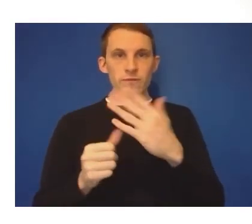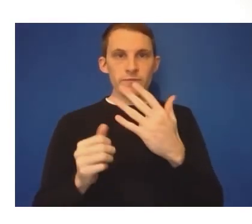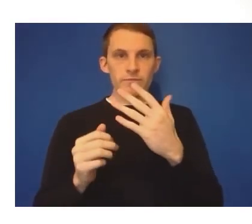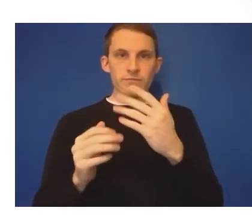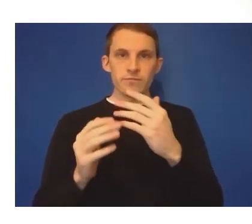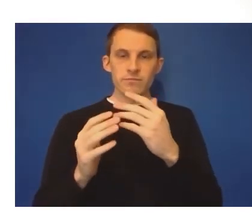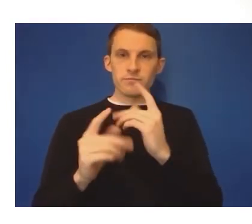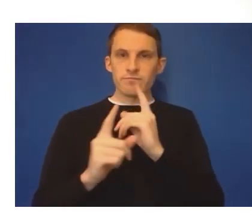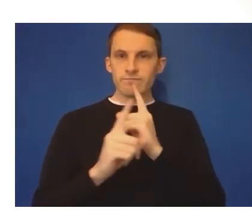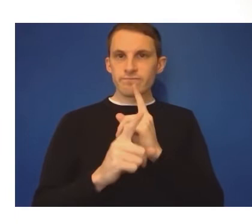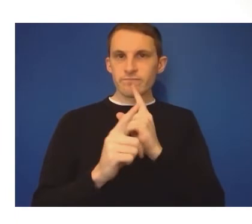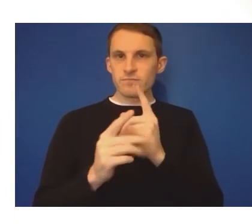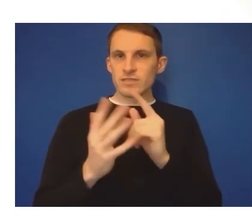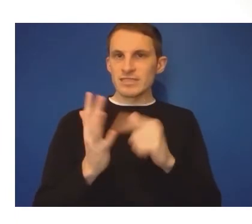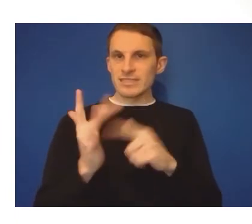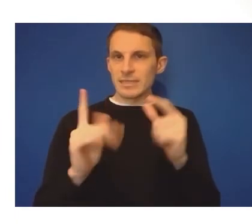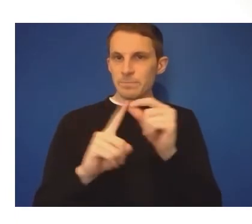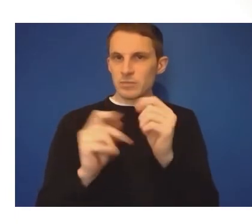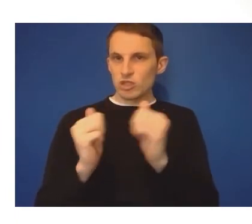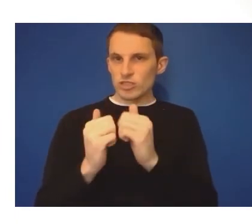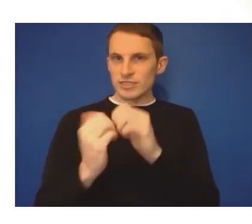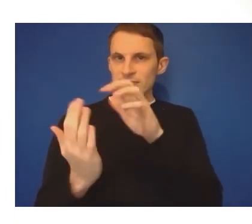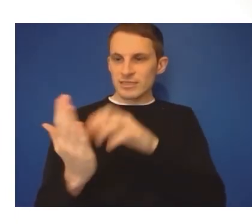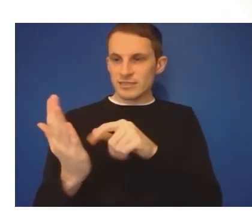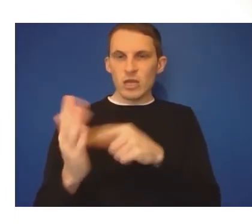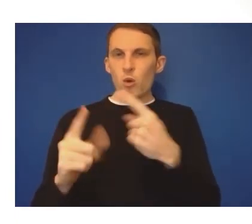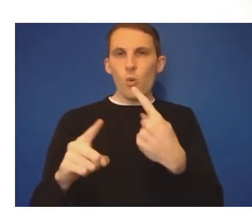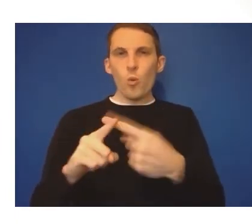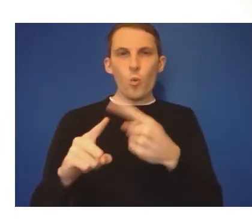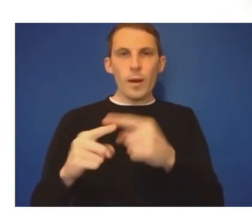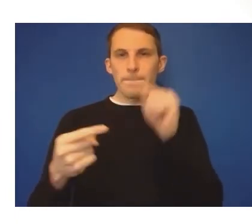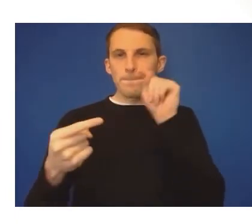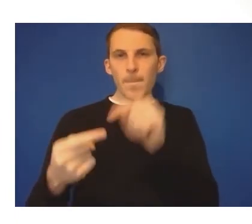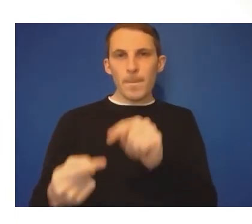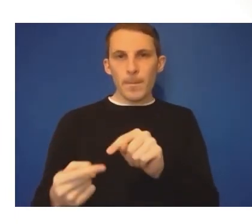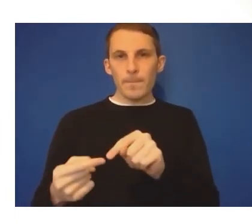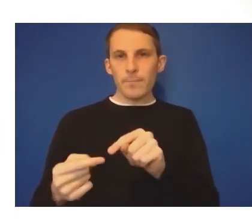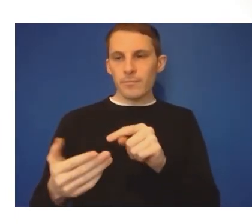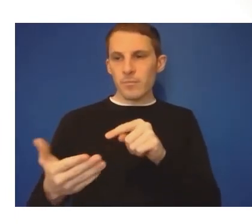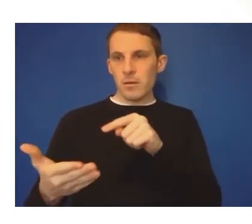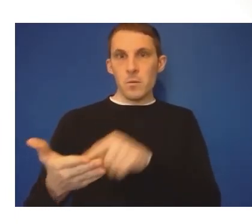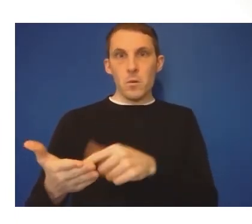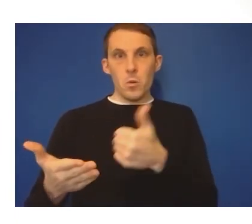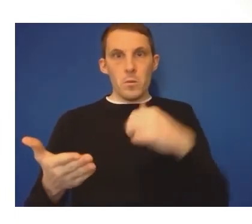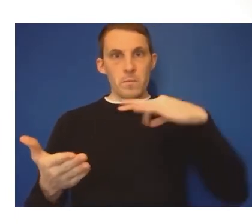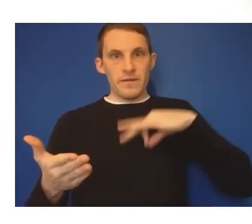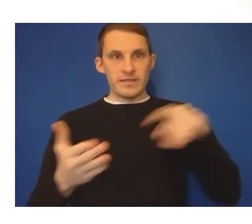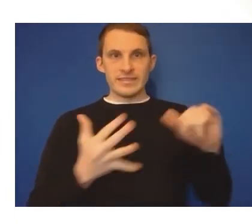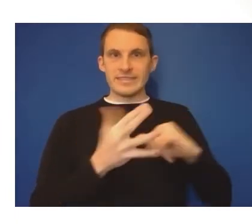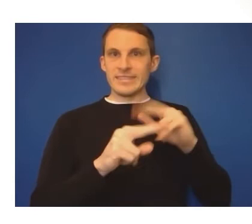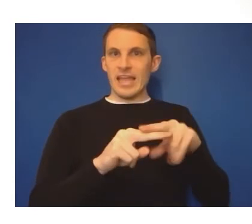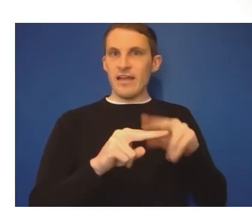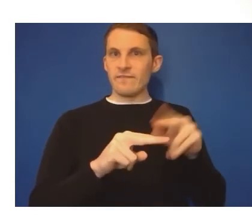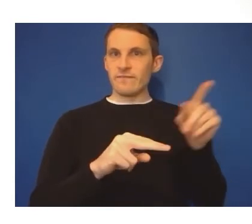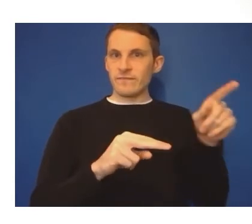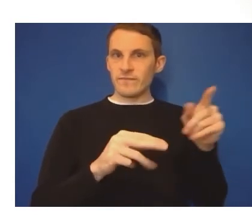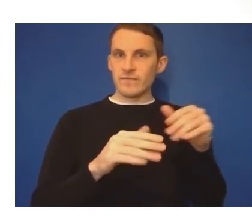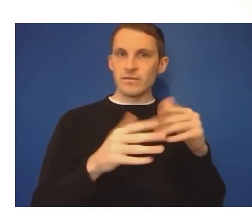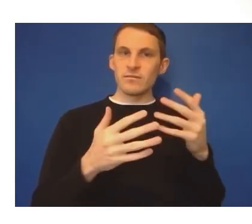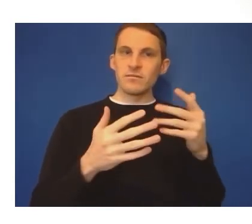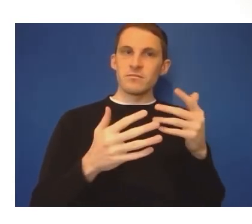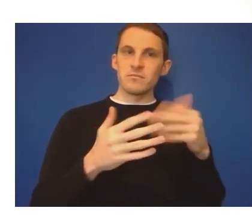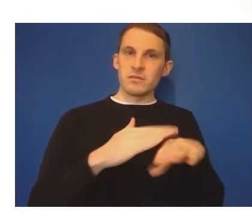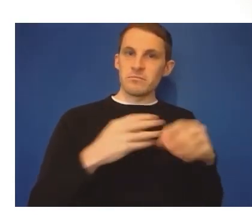and is designed as a quick reference guide to be more useful for staff at essential services retailers, and so that's 8